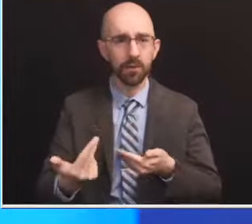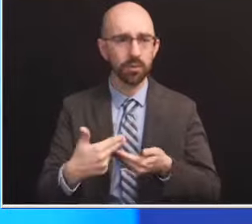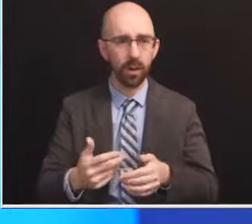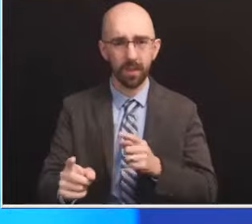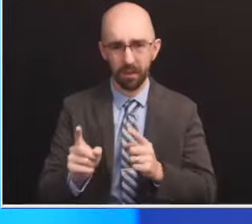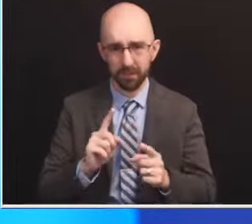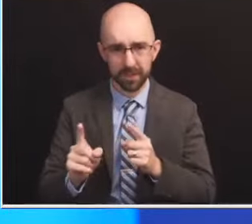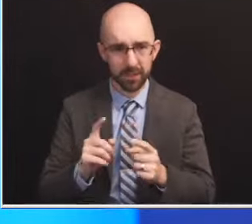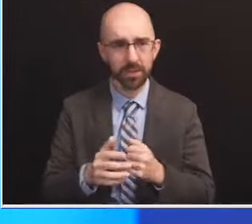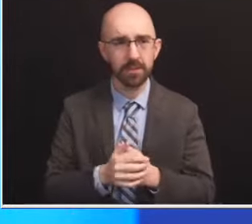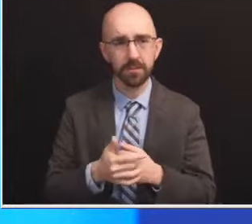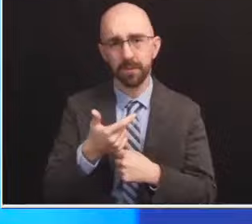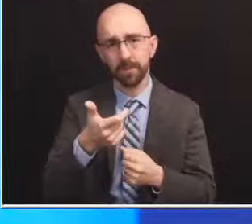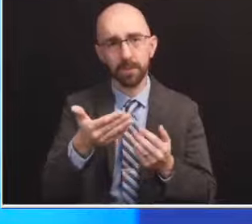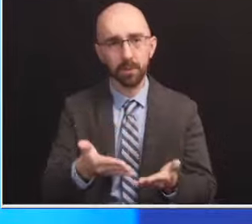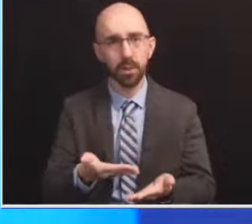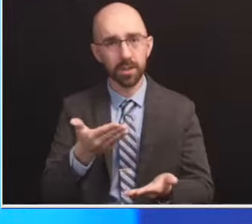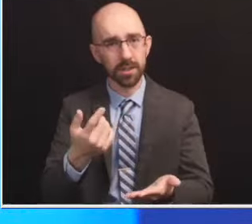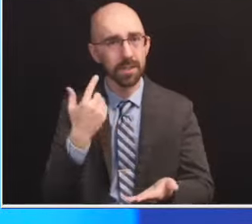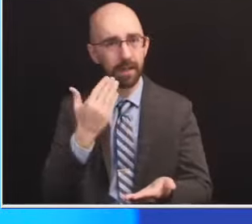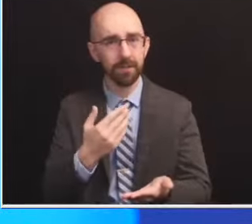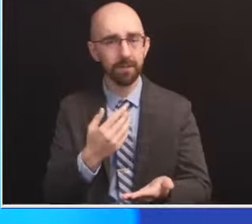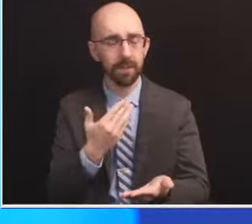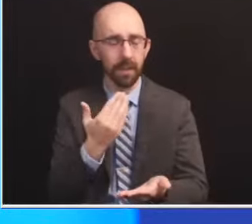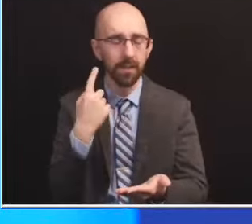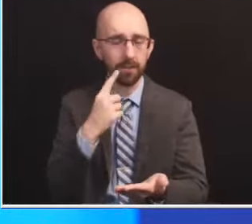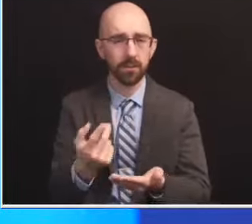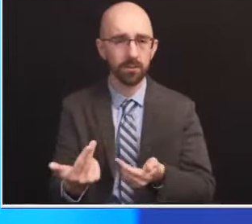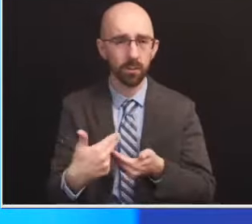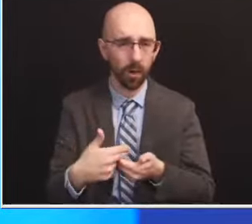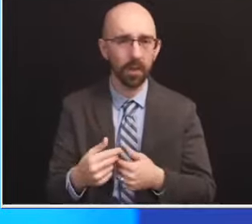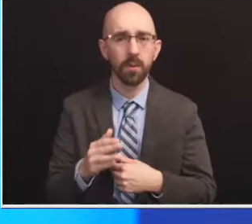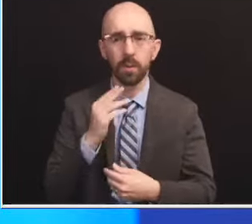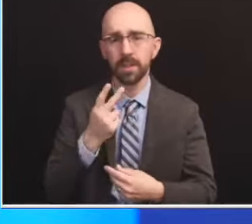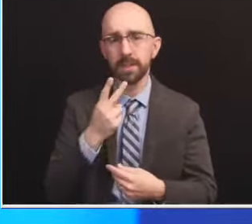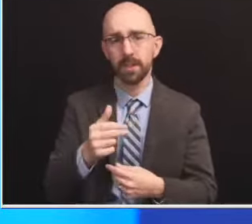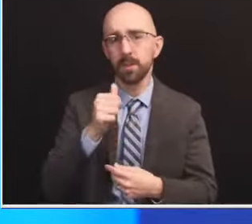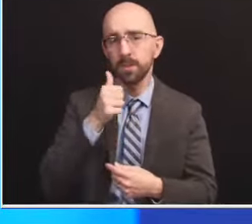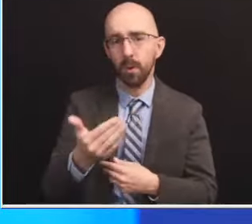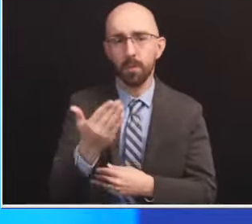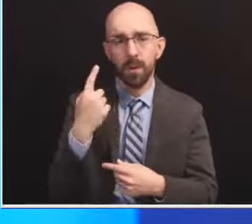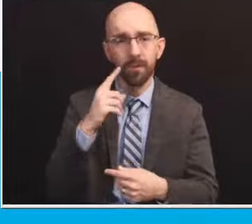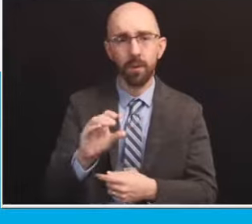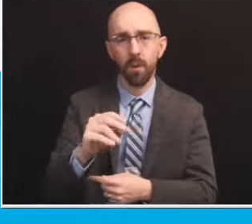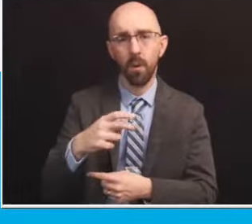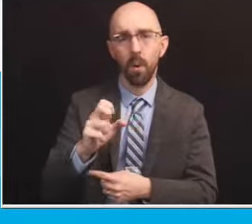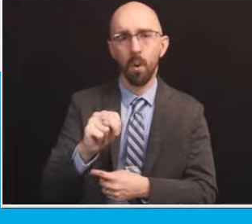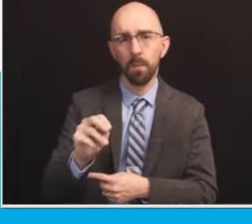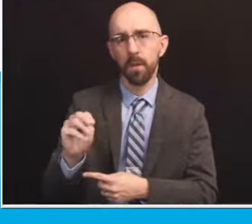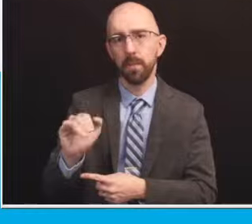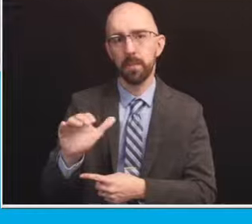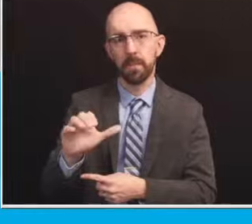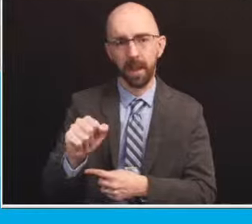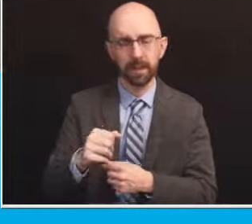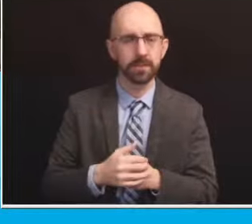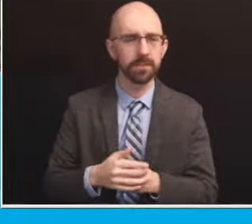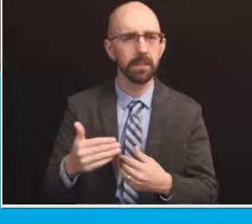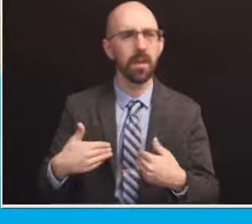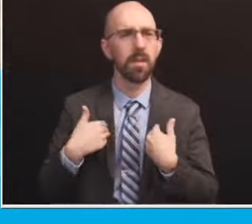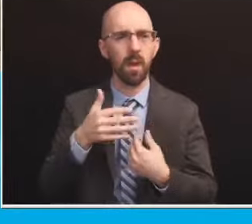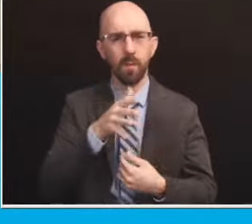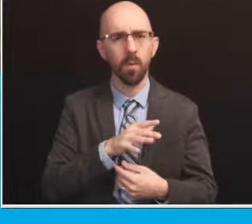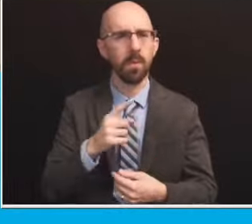Our viewers, thank you to our viewers as well. We will see you right back here tomorrow for Open Mics. A young woman thought she